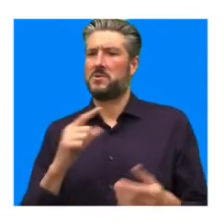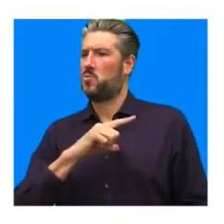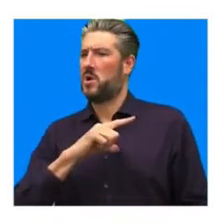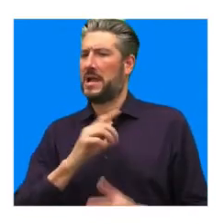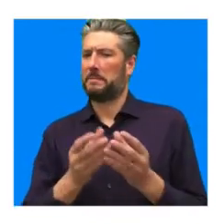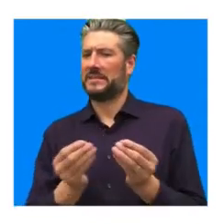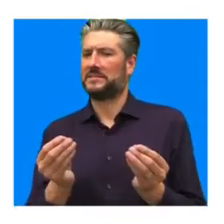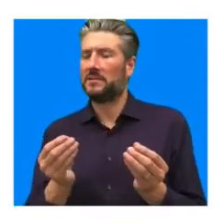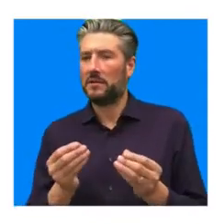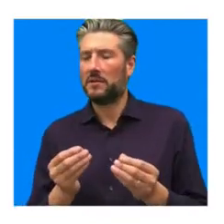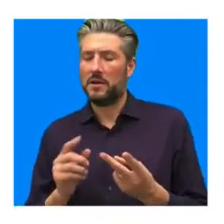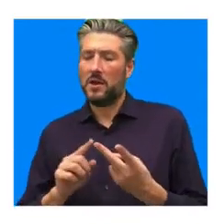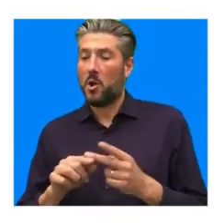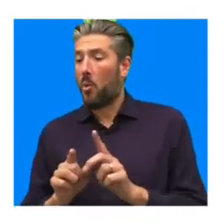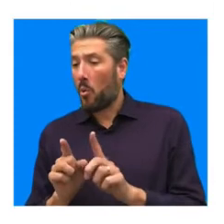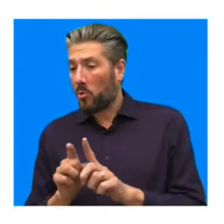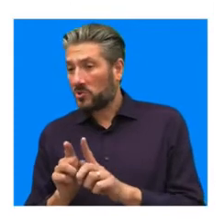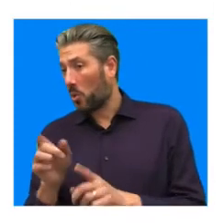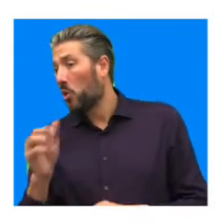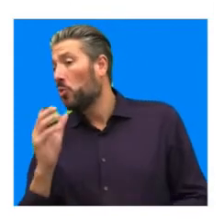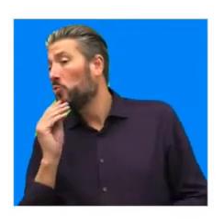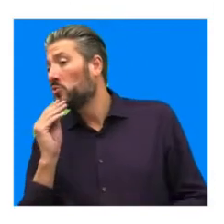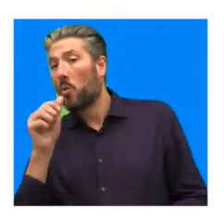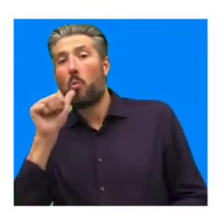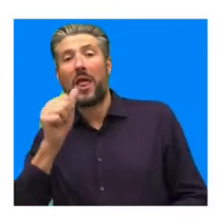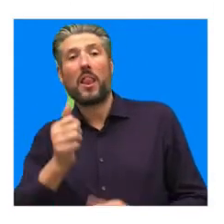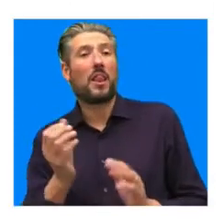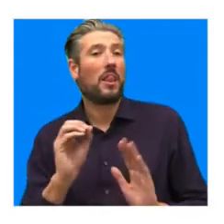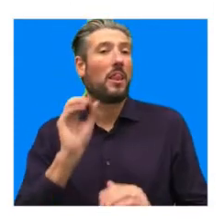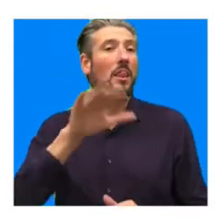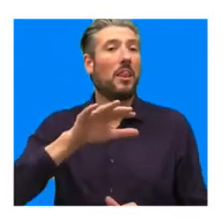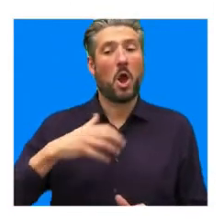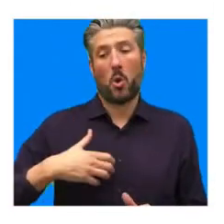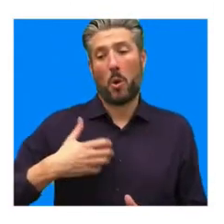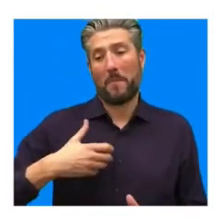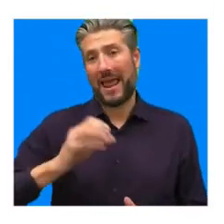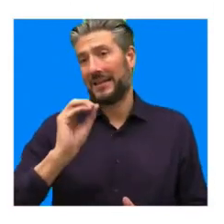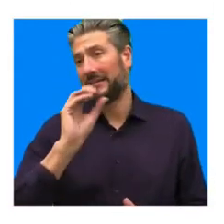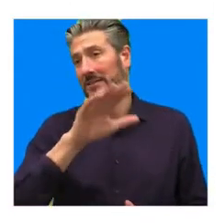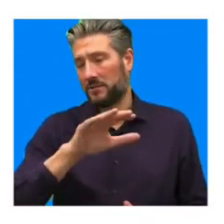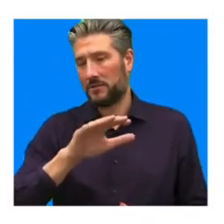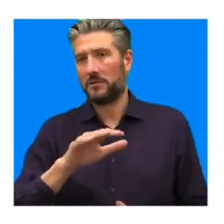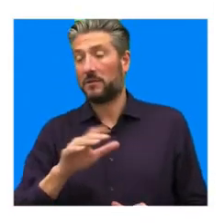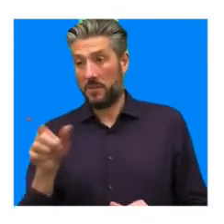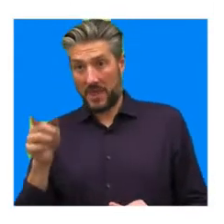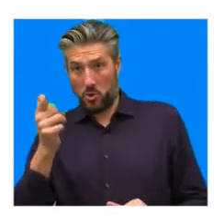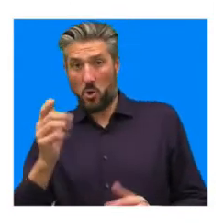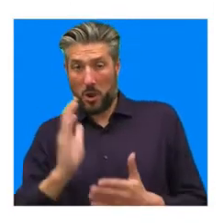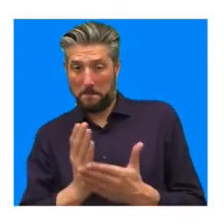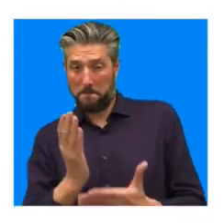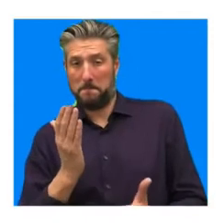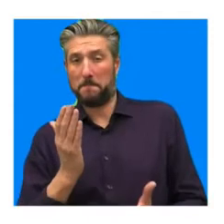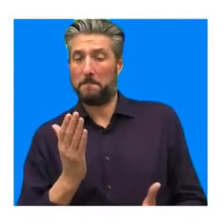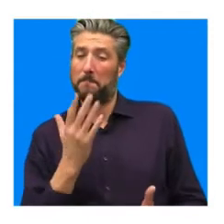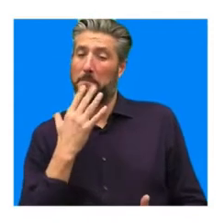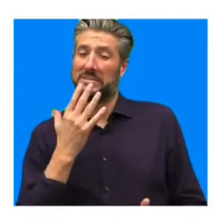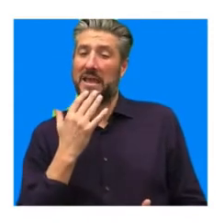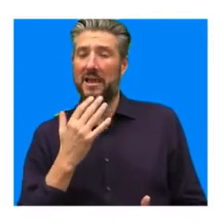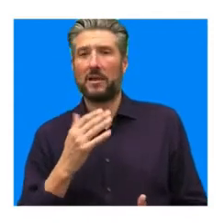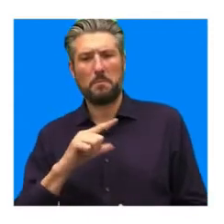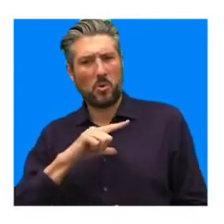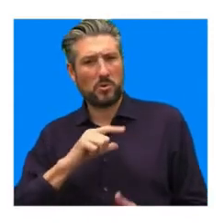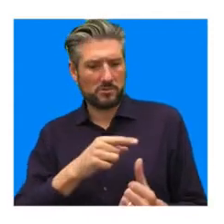a complaint about an episode. We know it's a mistake because the rest of the series has been described. And within 24 to 48 hours, you'll